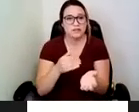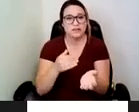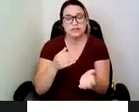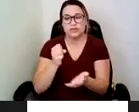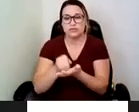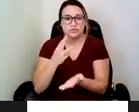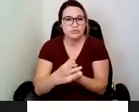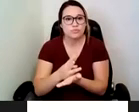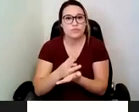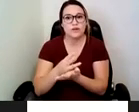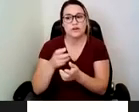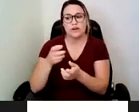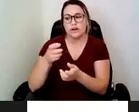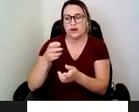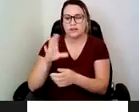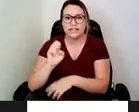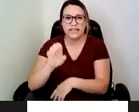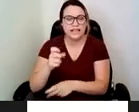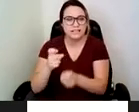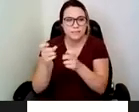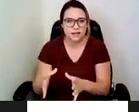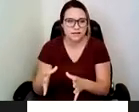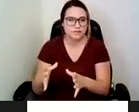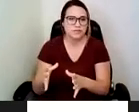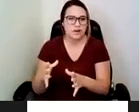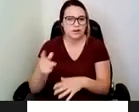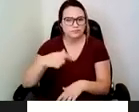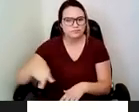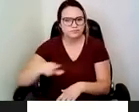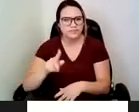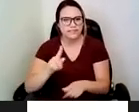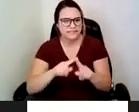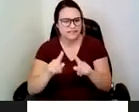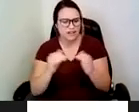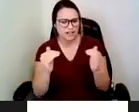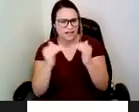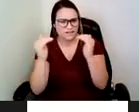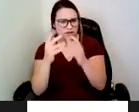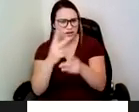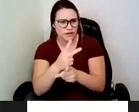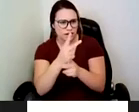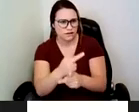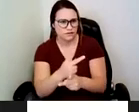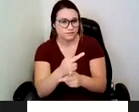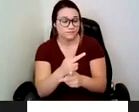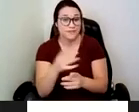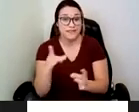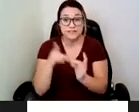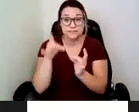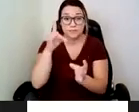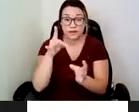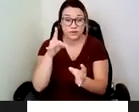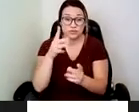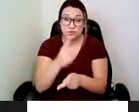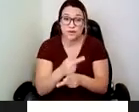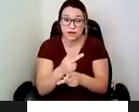case manager that are giving different levels of the type of care. Spiritual care would be another person, but